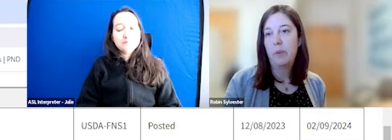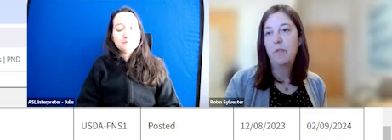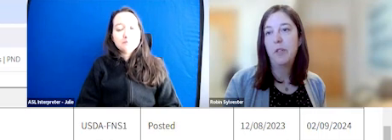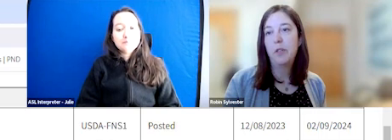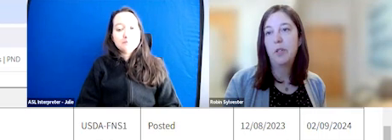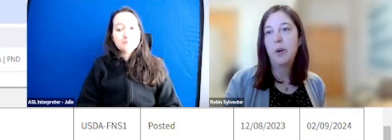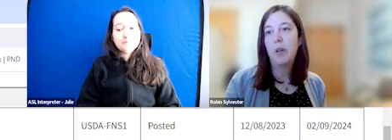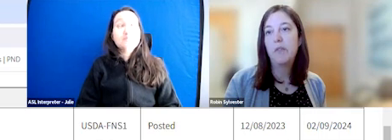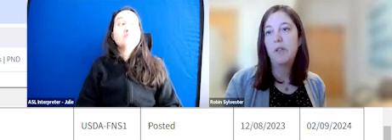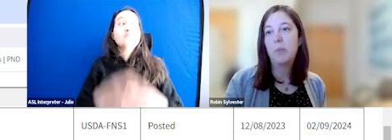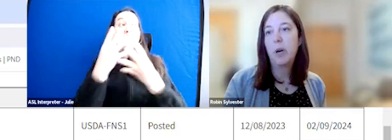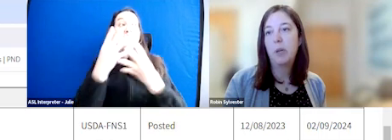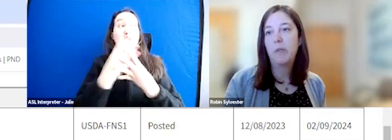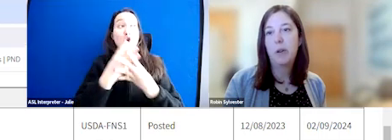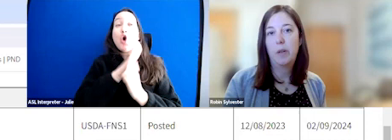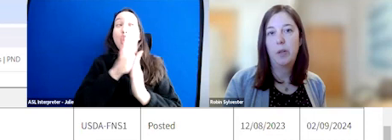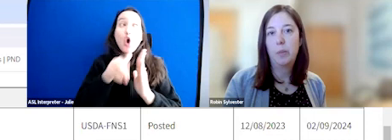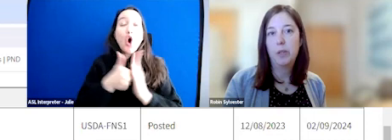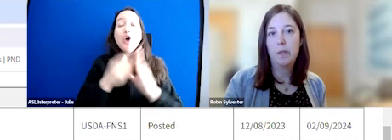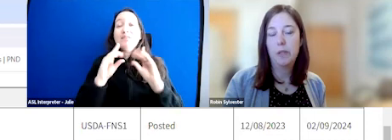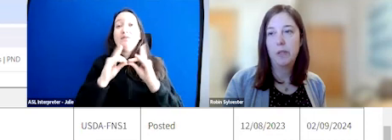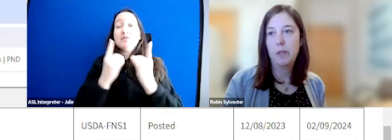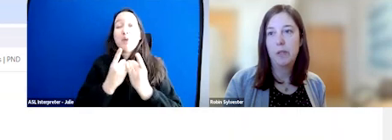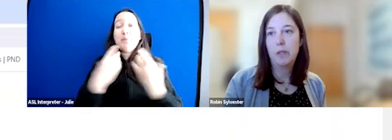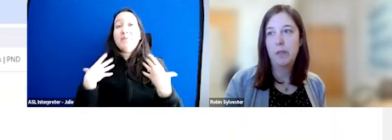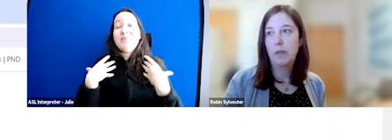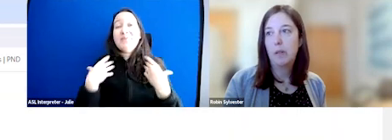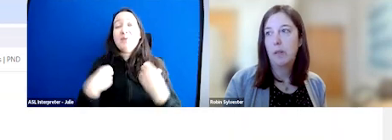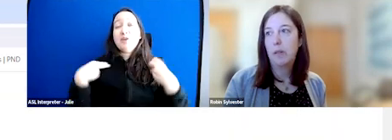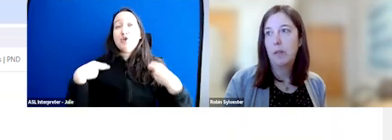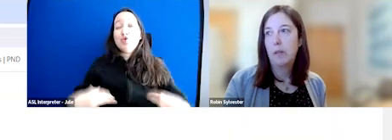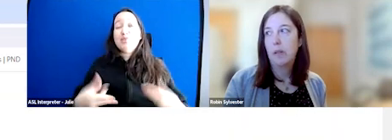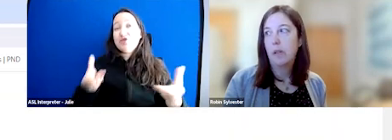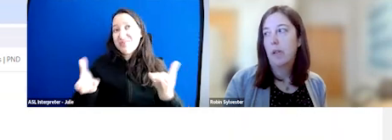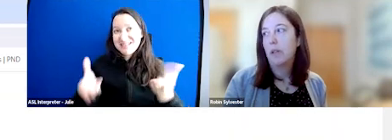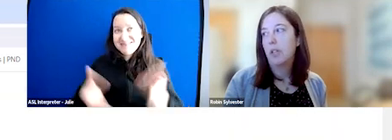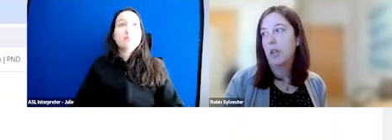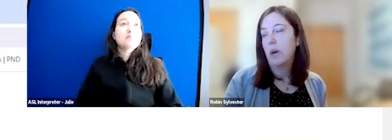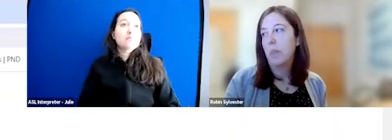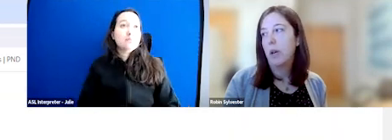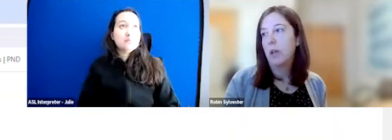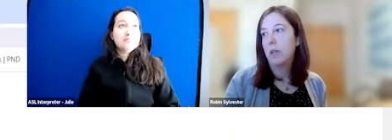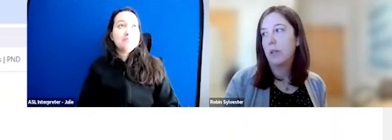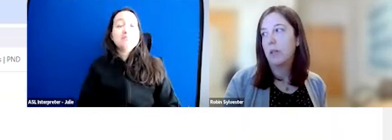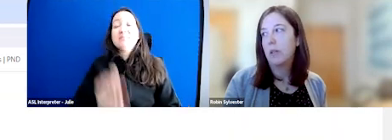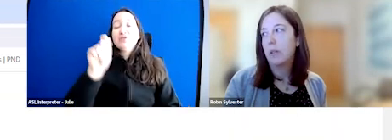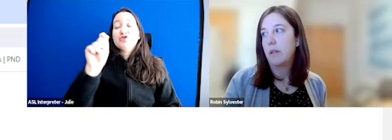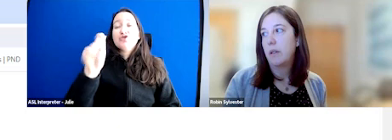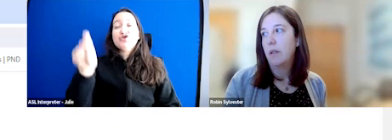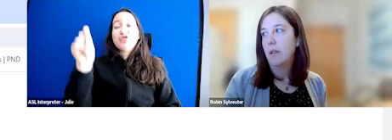I'm going to filter to all of the Department of Health and Human Services. I'll check that